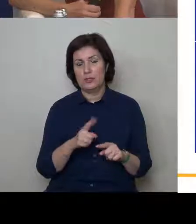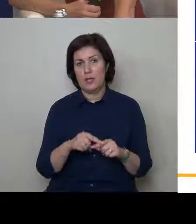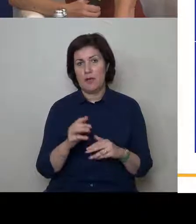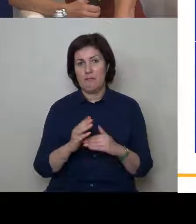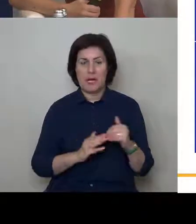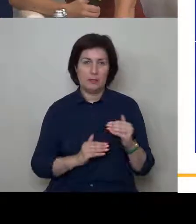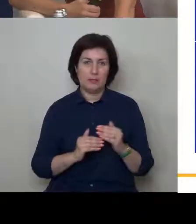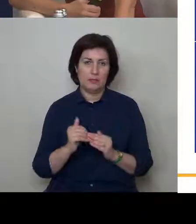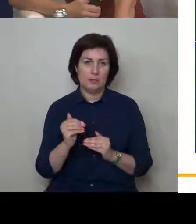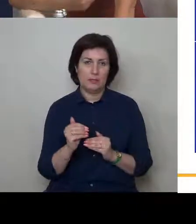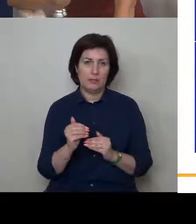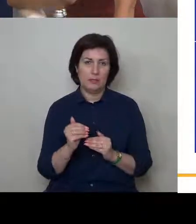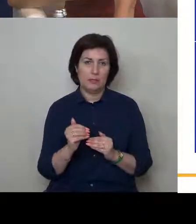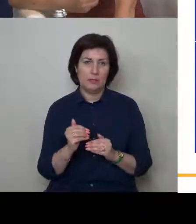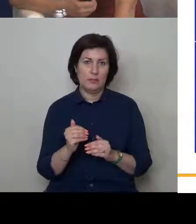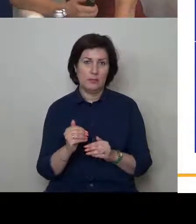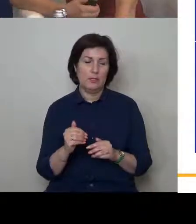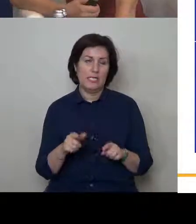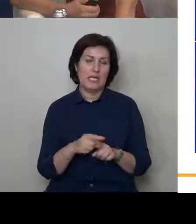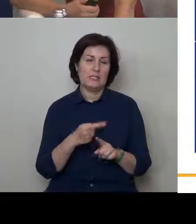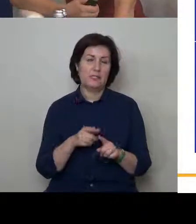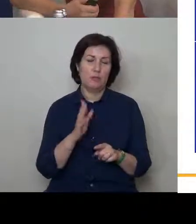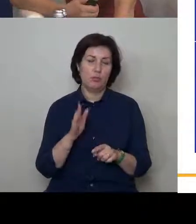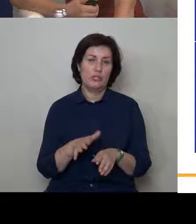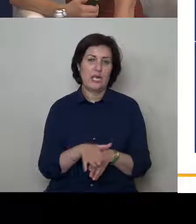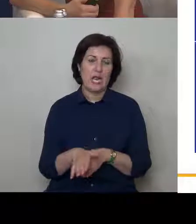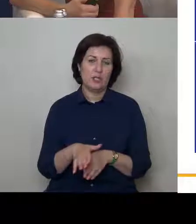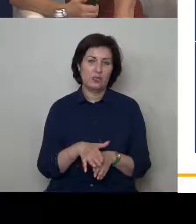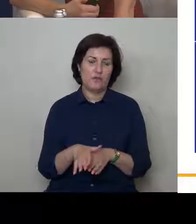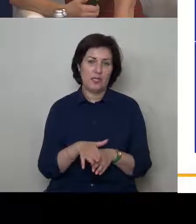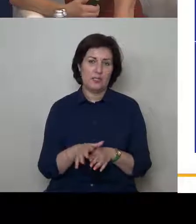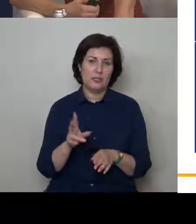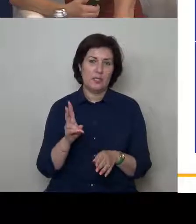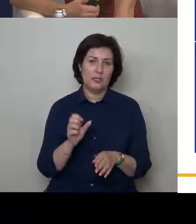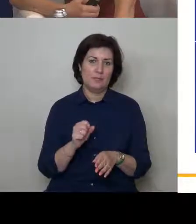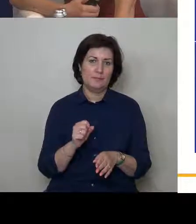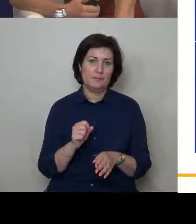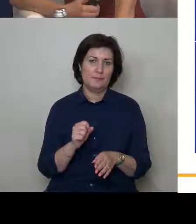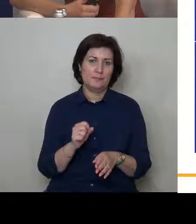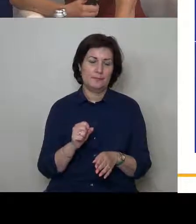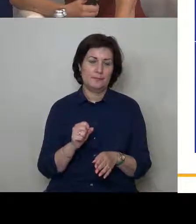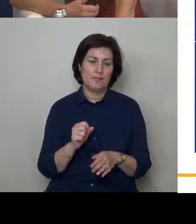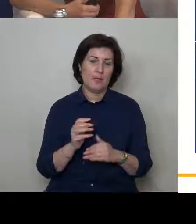Well, let's see how it evolves, this practice.